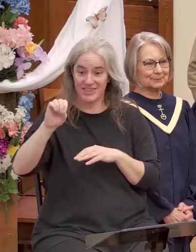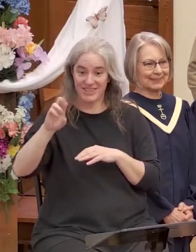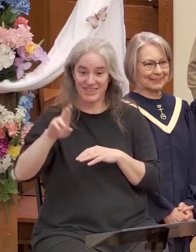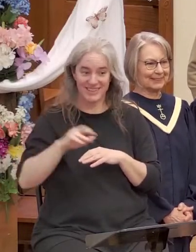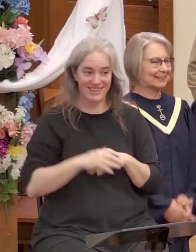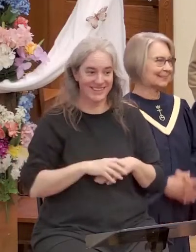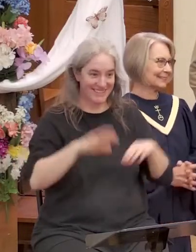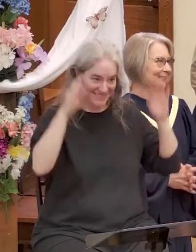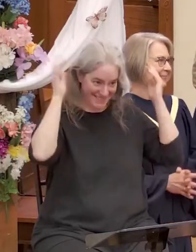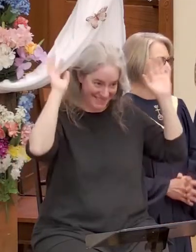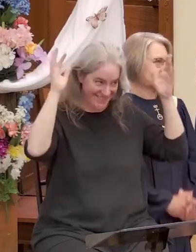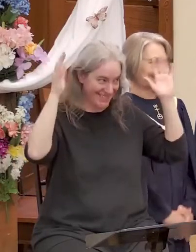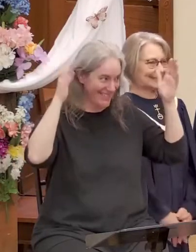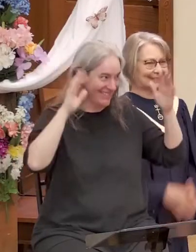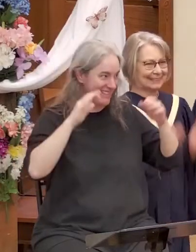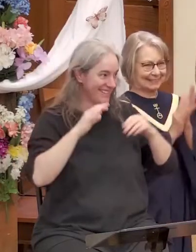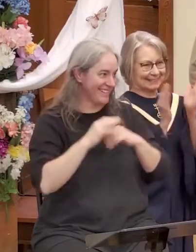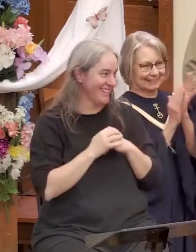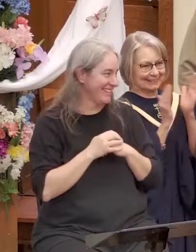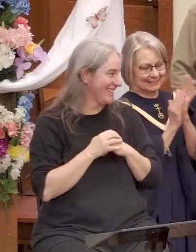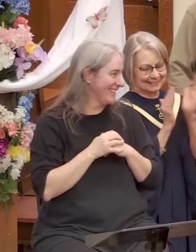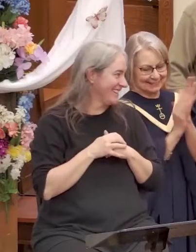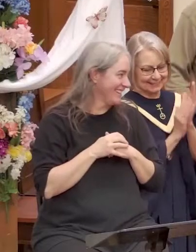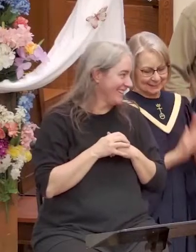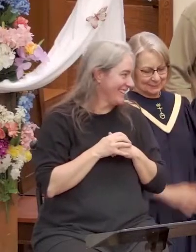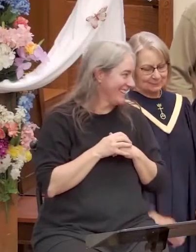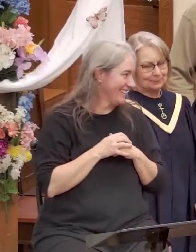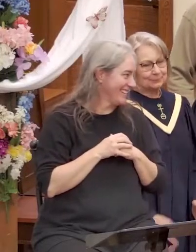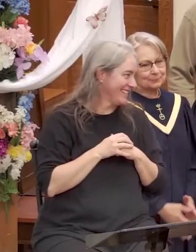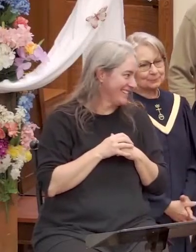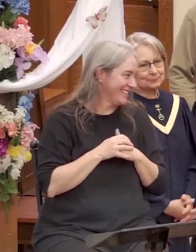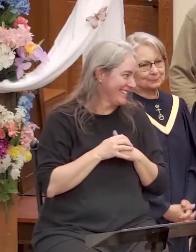moderator. Yay! Moderator.